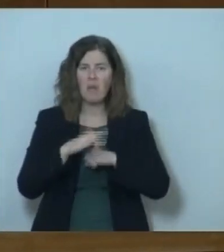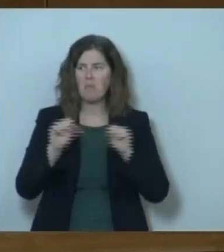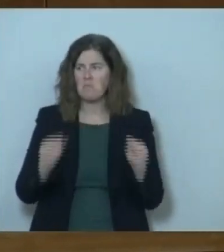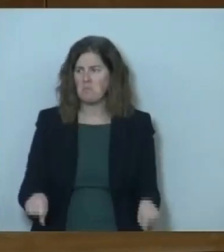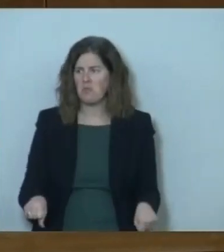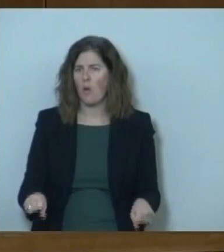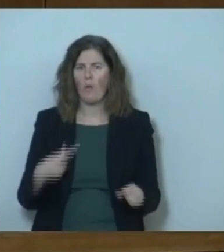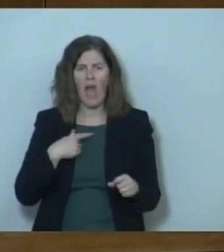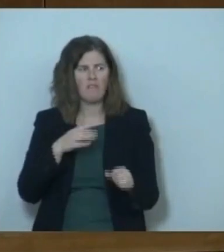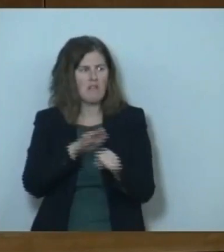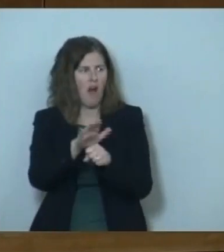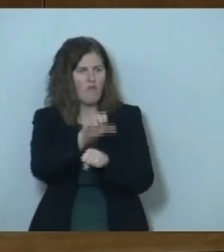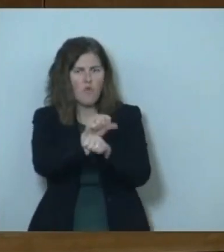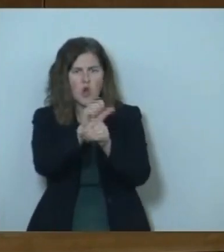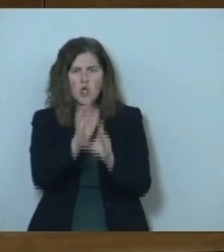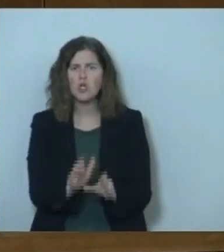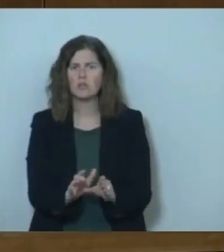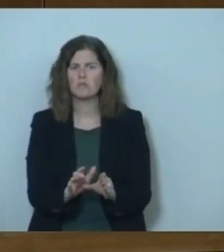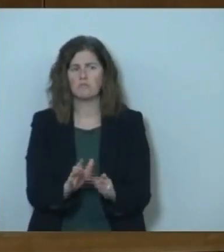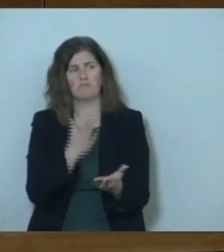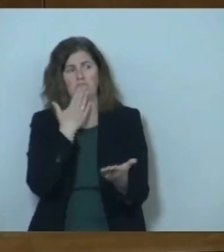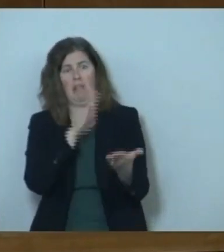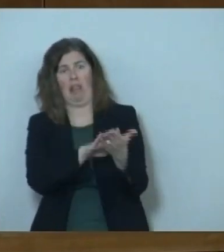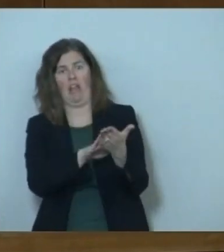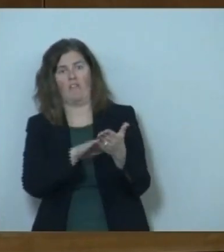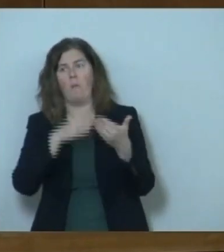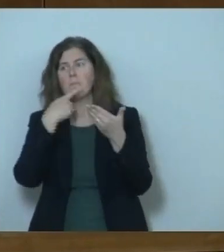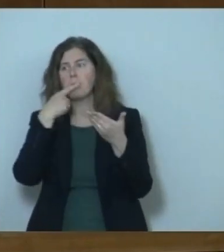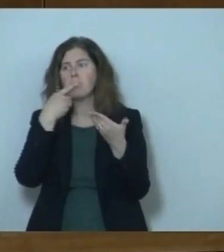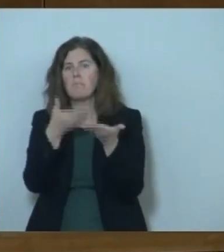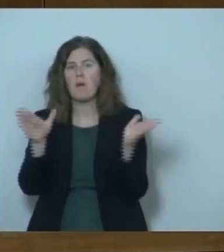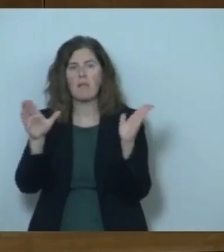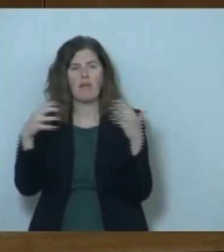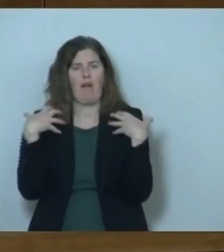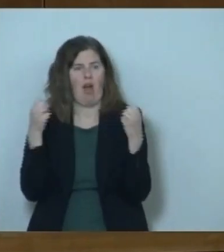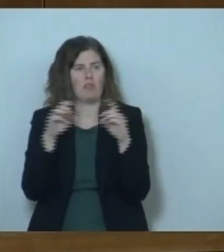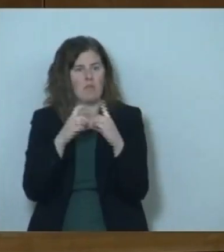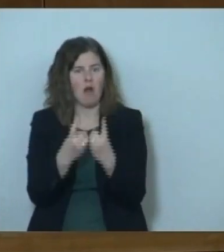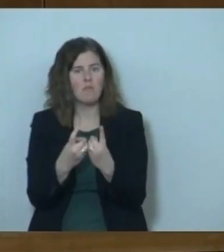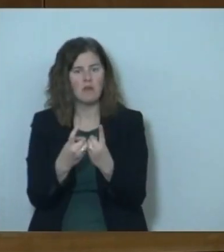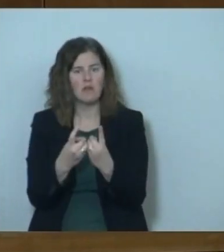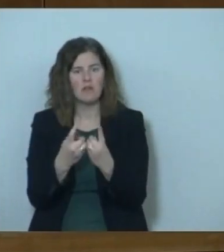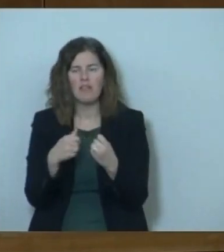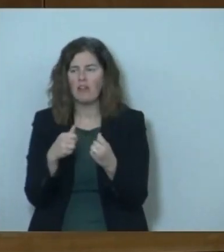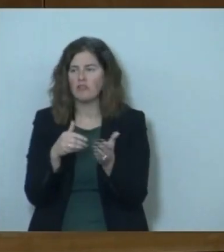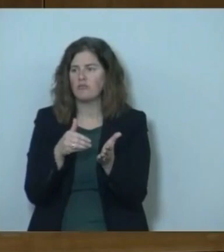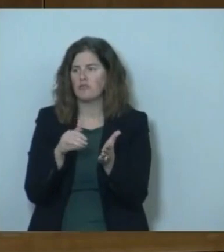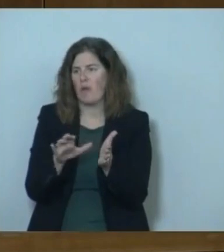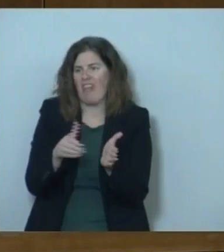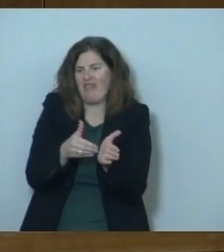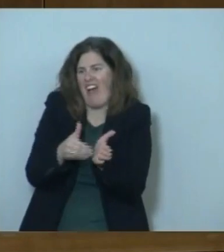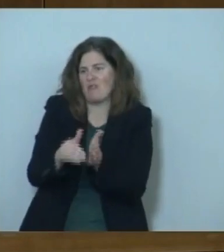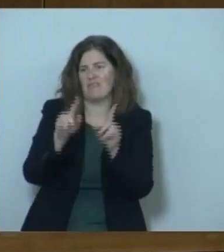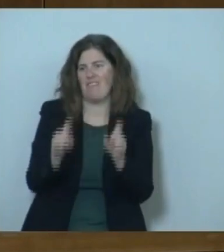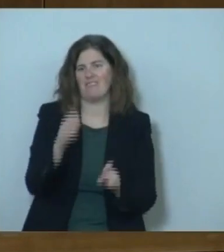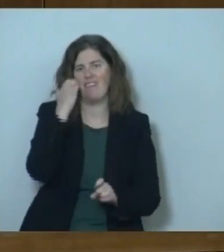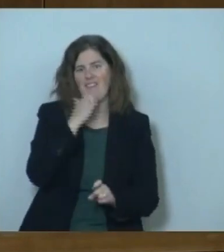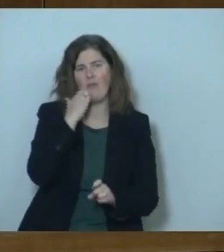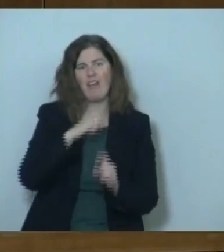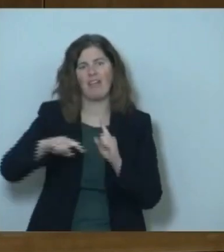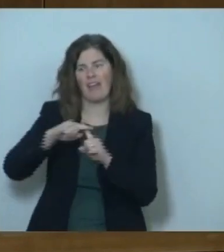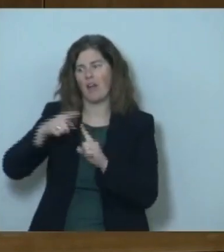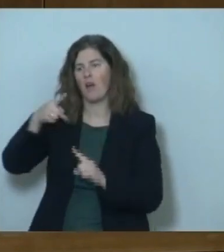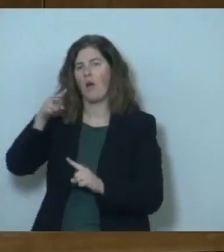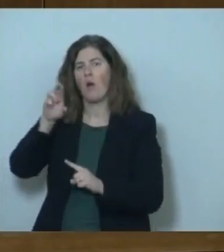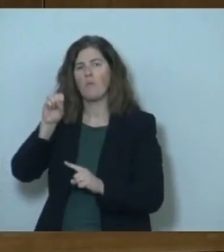the manpower. And that's a shout out to the Public Health Department, who are largely doing thousands of tests a day. I also thank Presbyterian